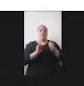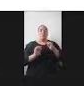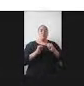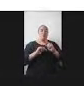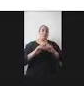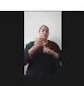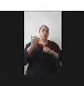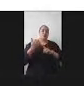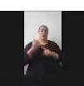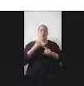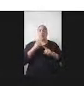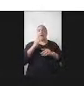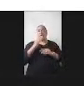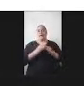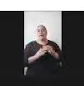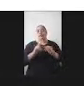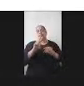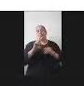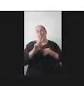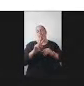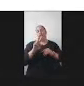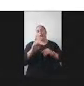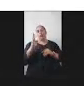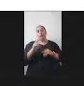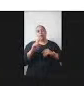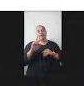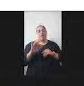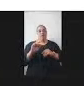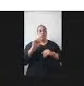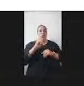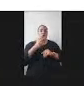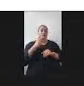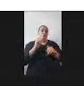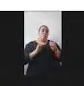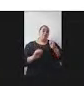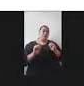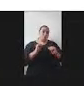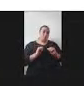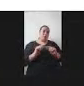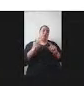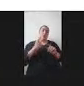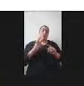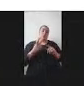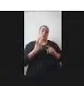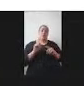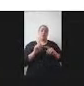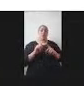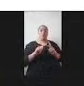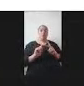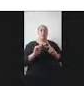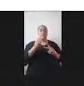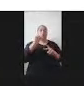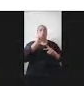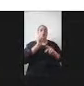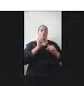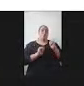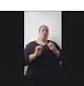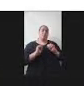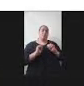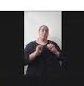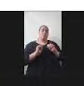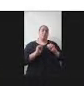of 22-23, the quarter four performance, as well as the first quarter performance achievements in terms of